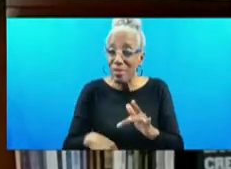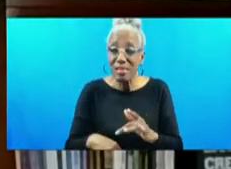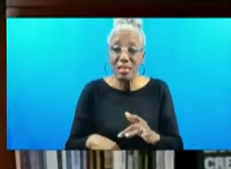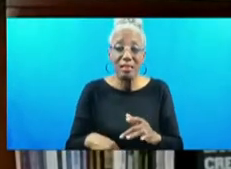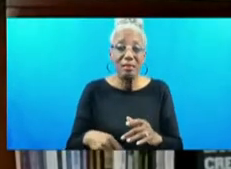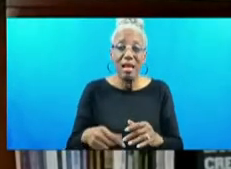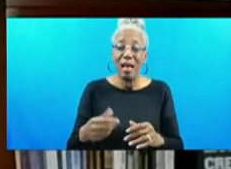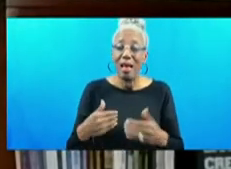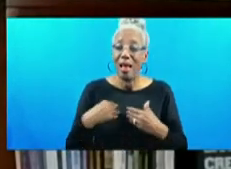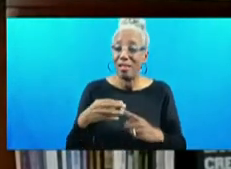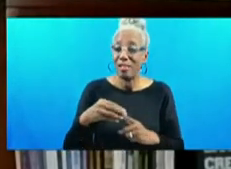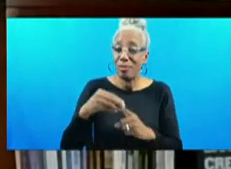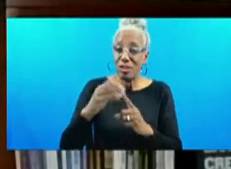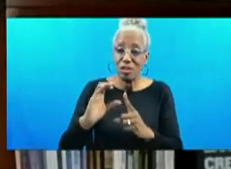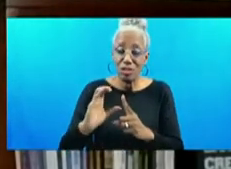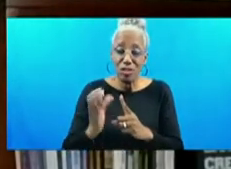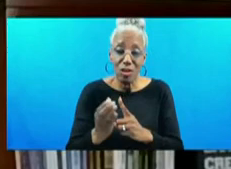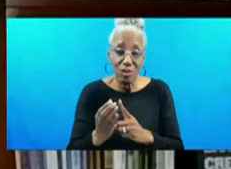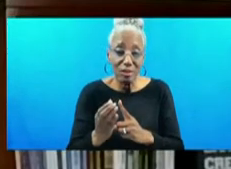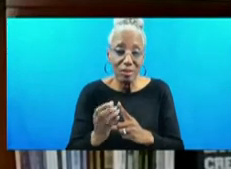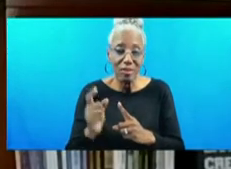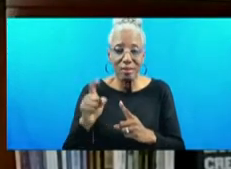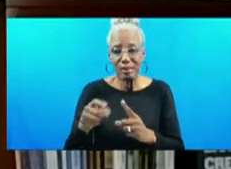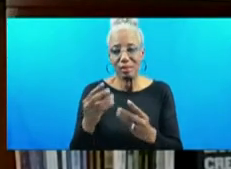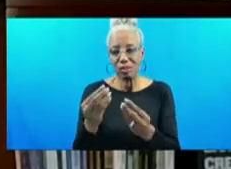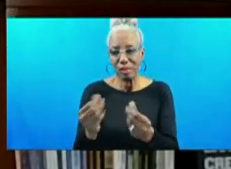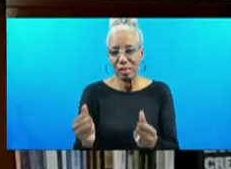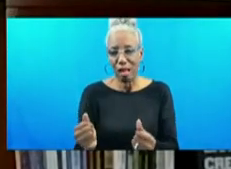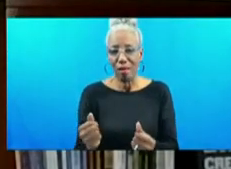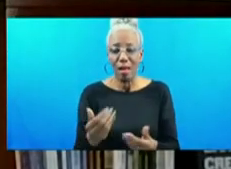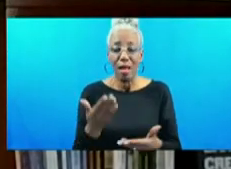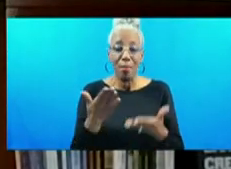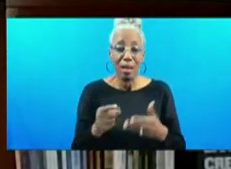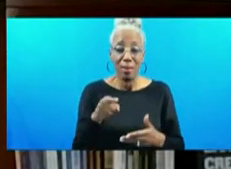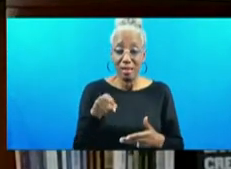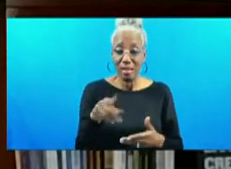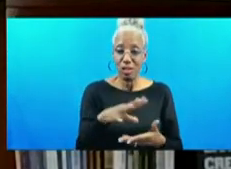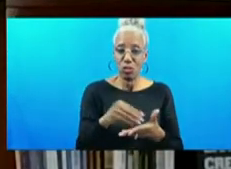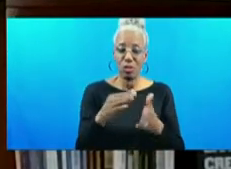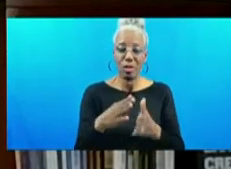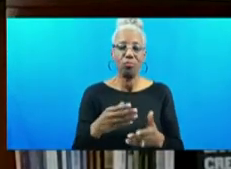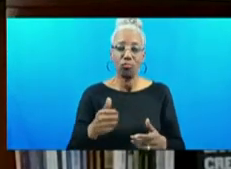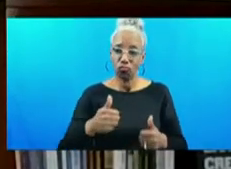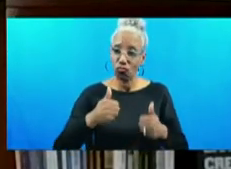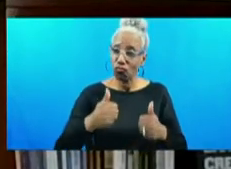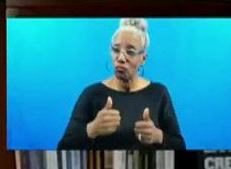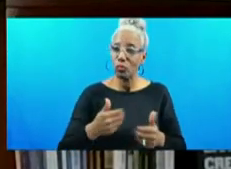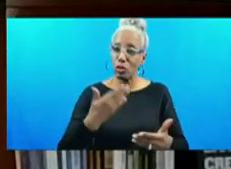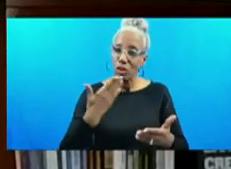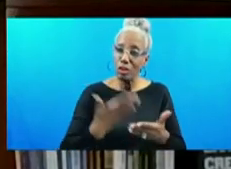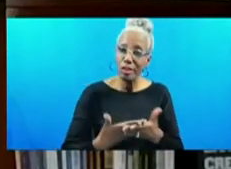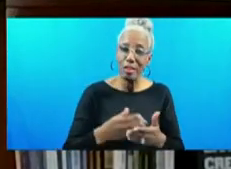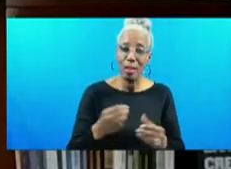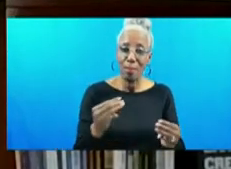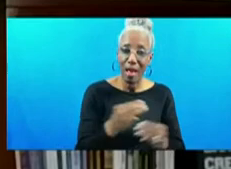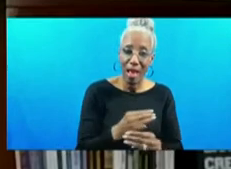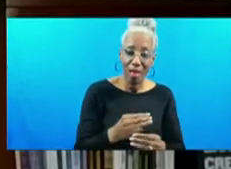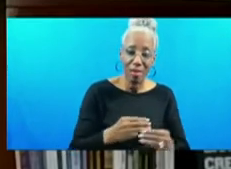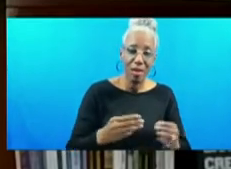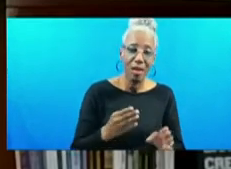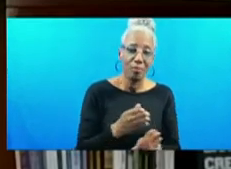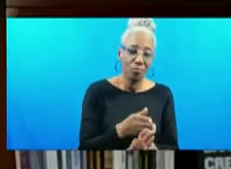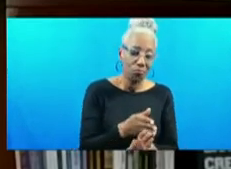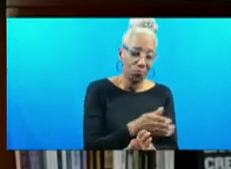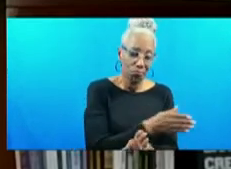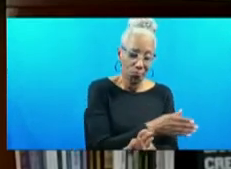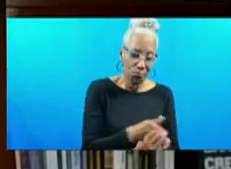been doing very well in mathematics up to sixth grade, but if something happened as a result of COVID in sixth grade, then